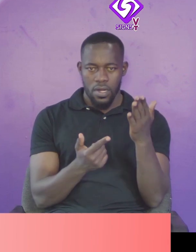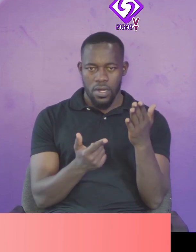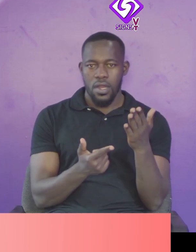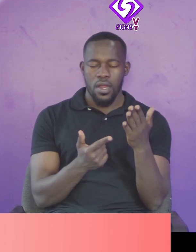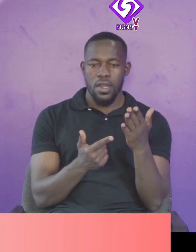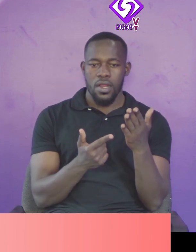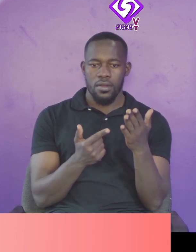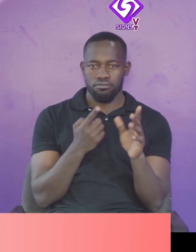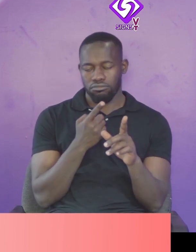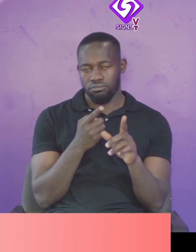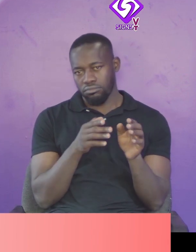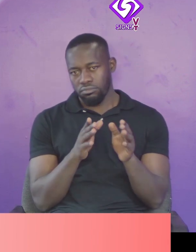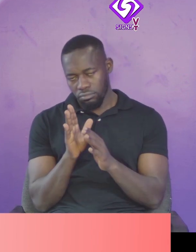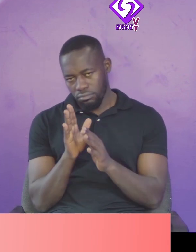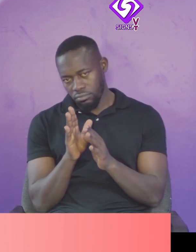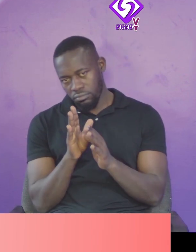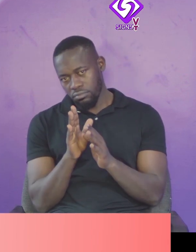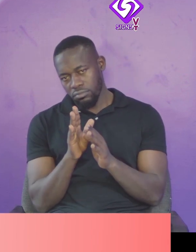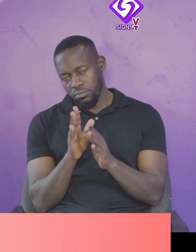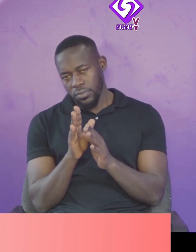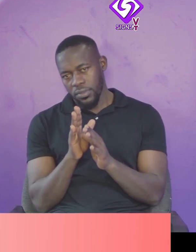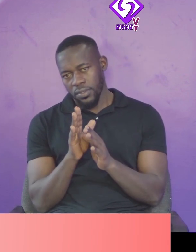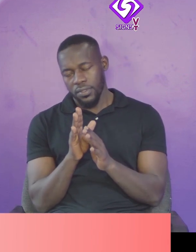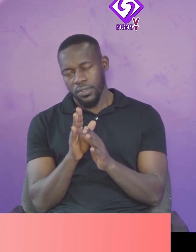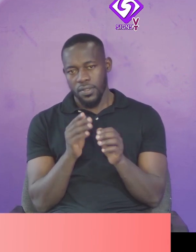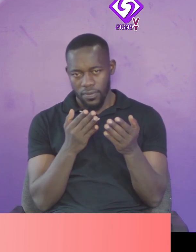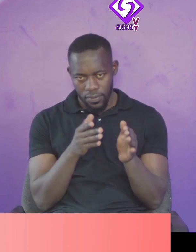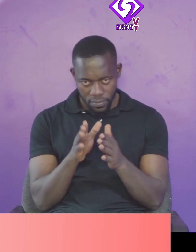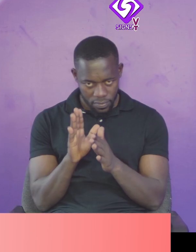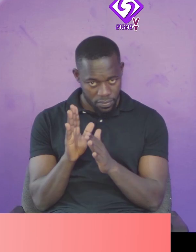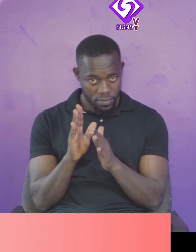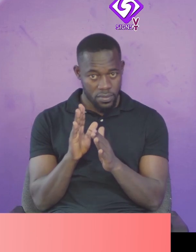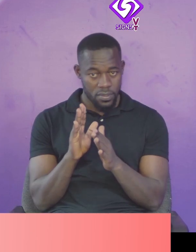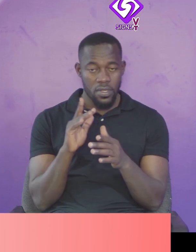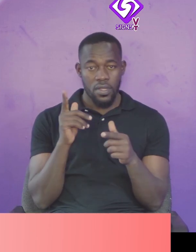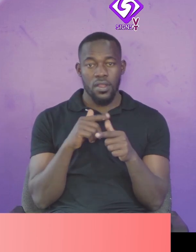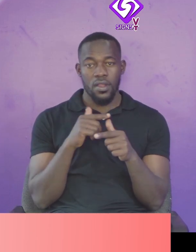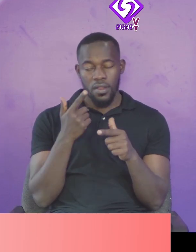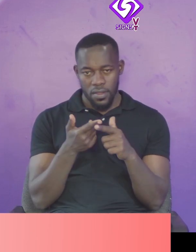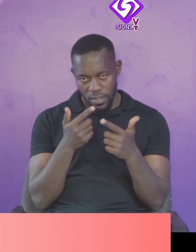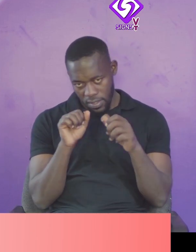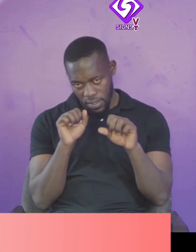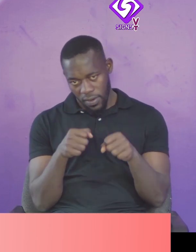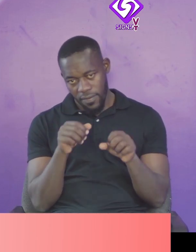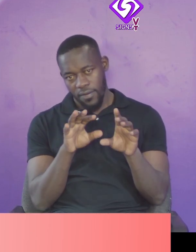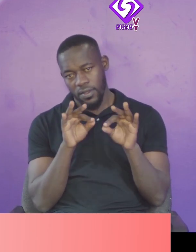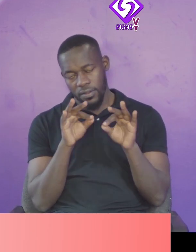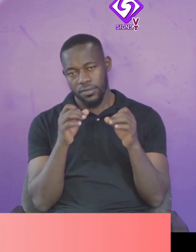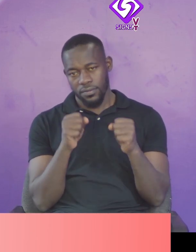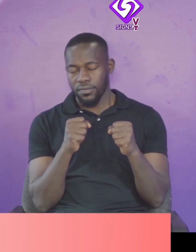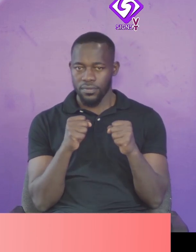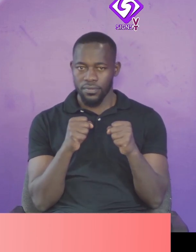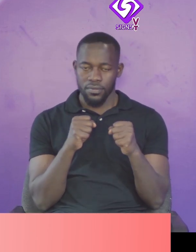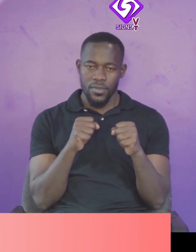hikes or those psychs. They have to get the psych going to the game. They have to get full